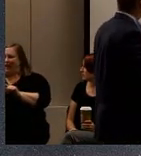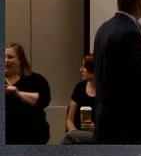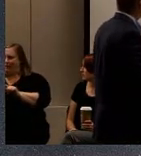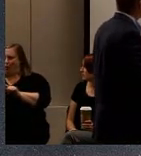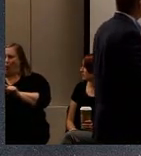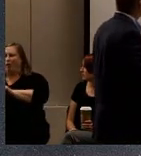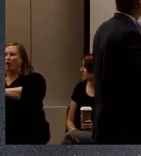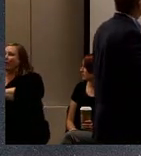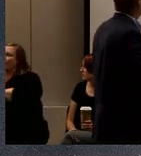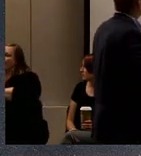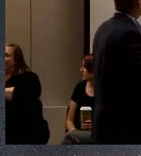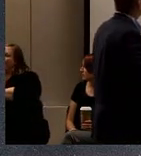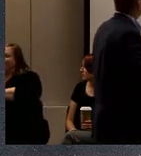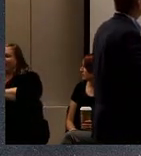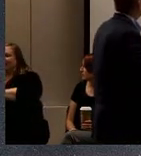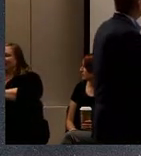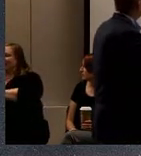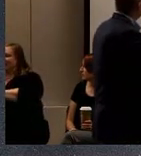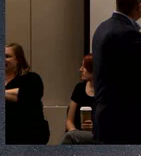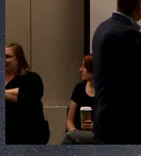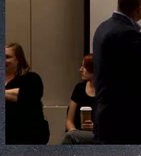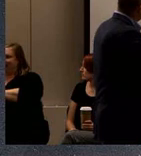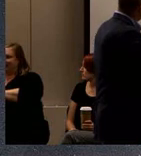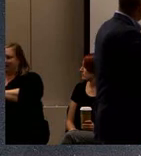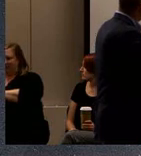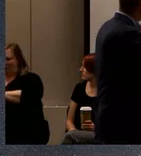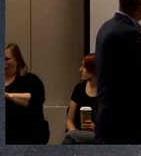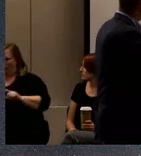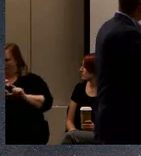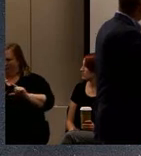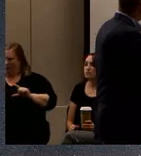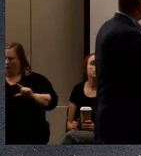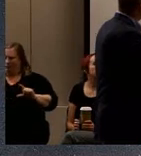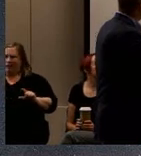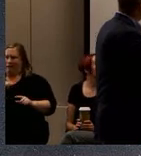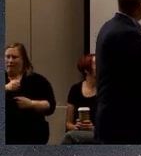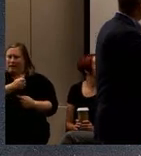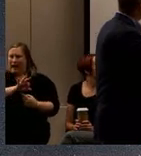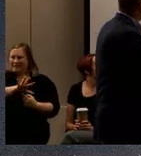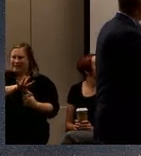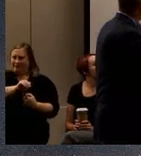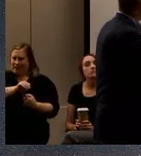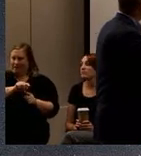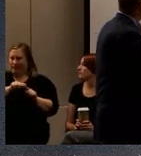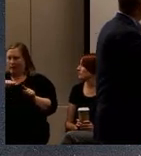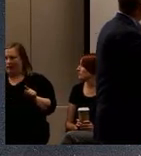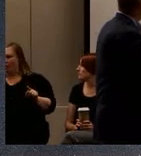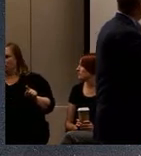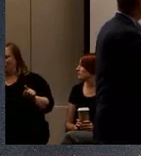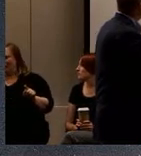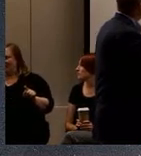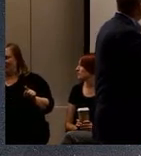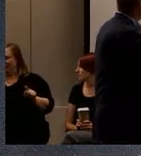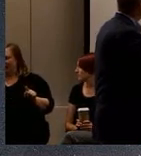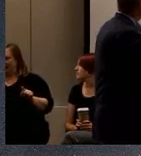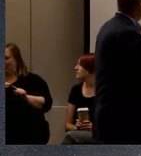that 65 to 74. And this chart starts with 1950 on one side and goes to 2050 on the